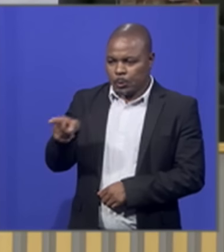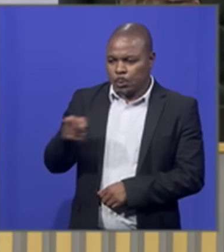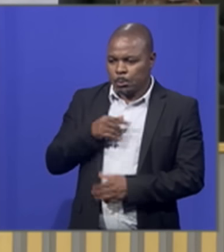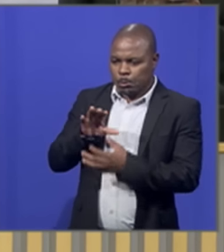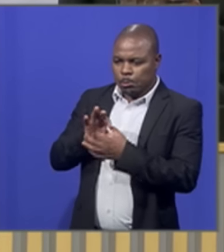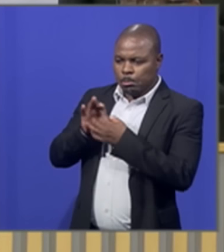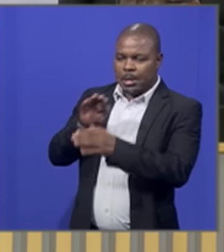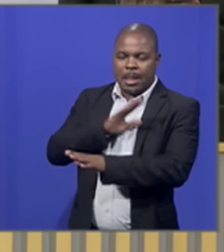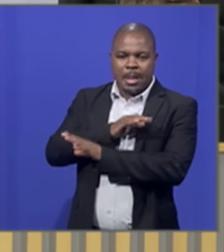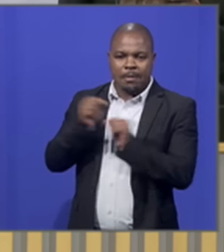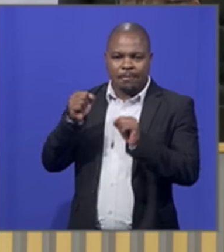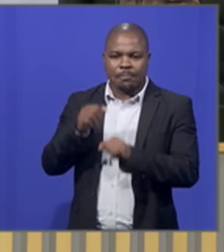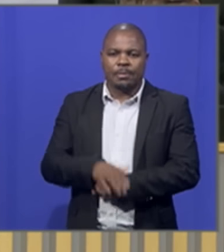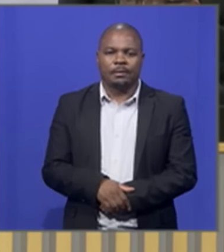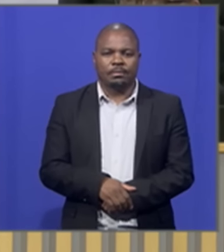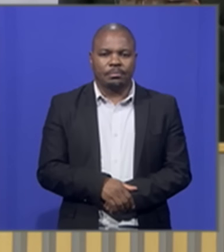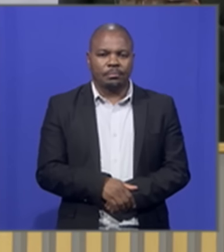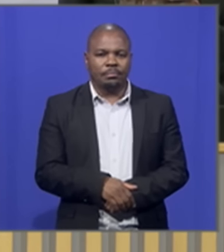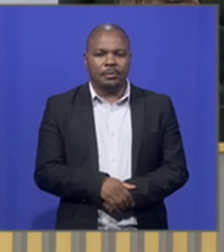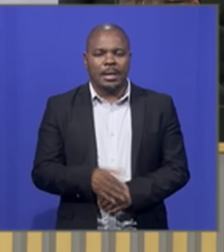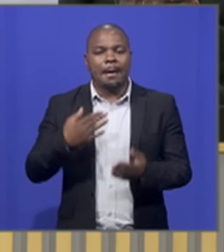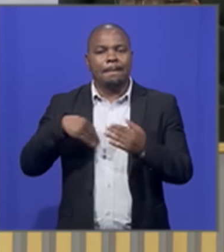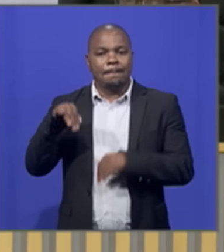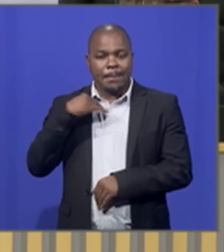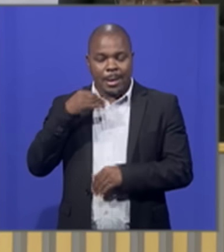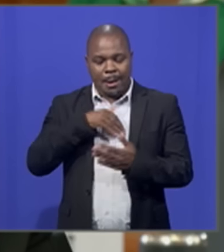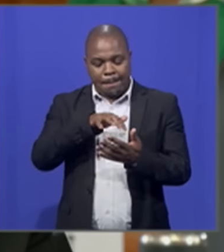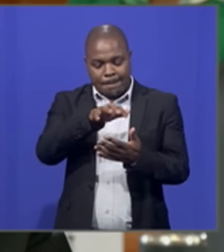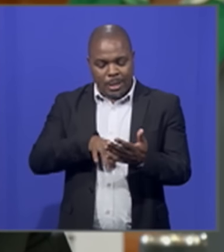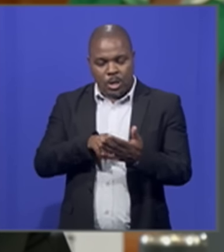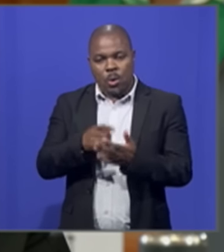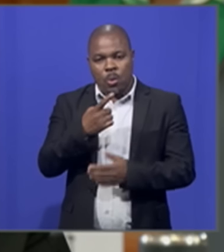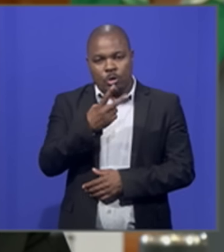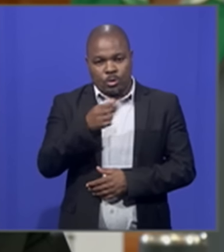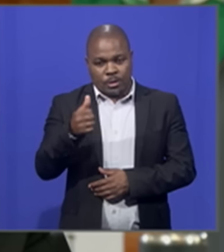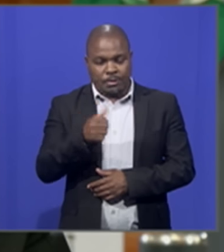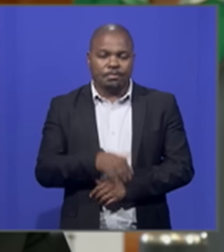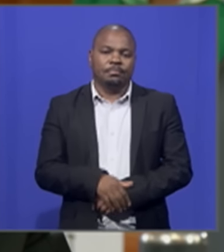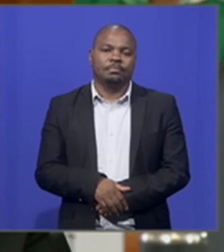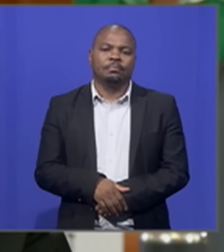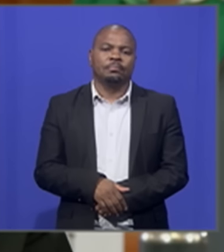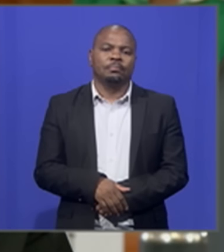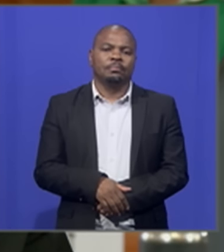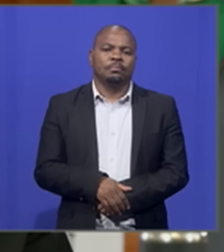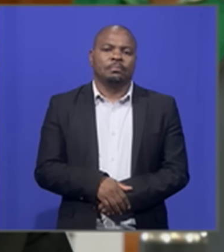ka mmaditsela wa gagwe. Let's go back up a page, 1262.